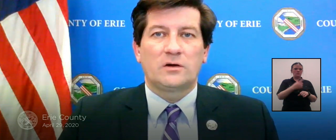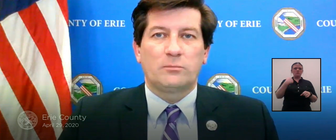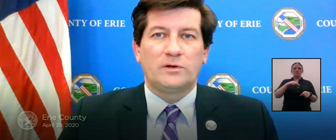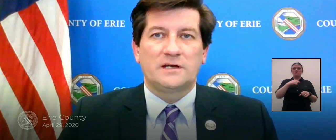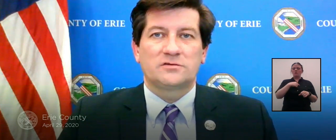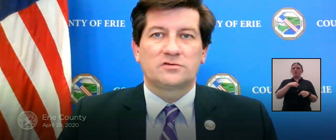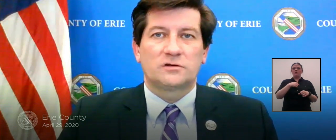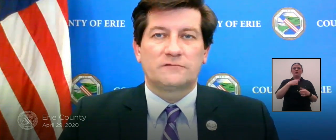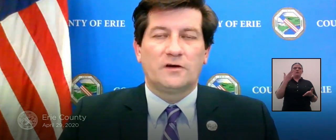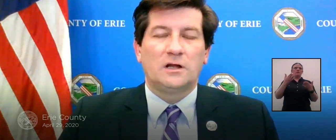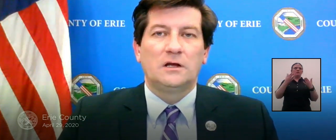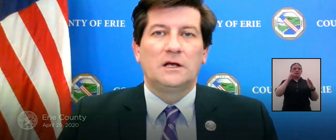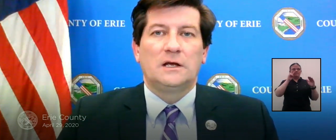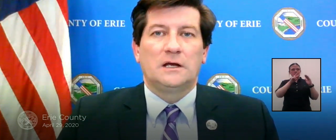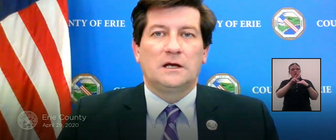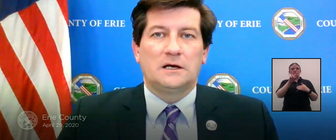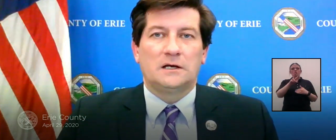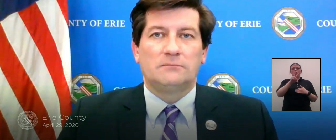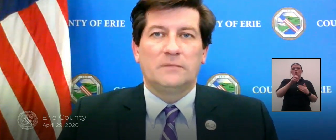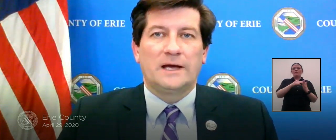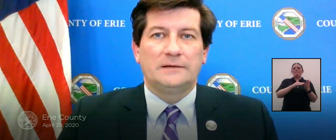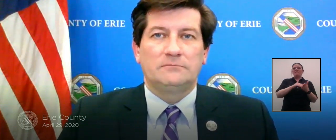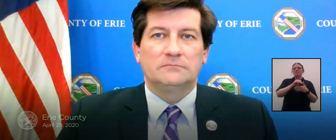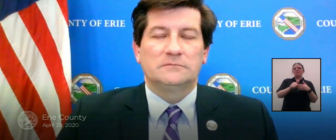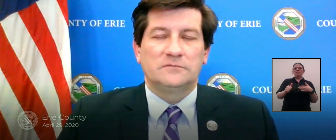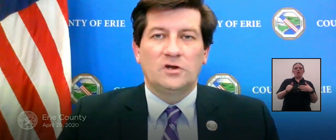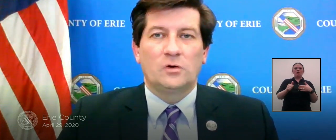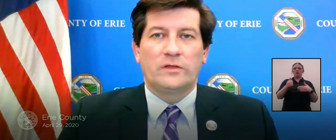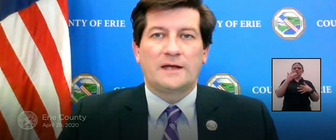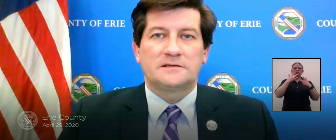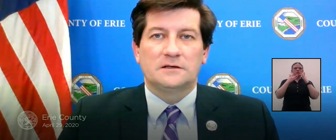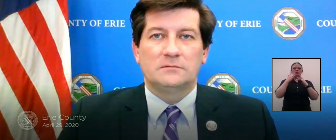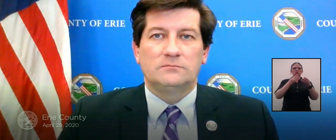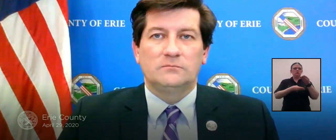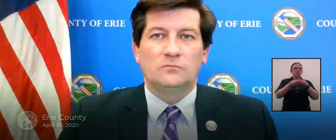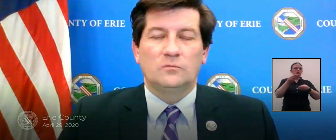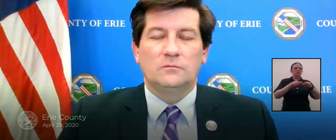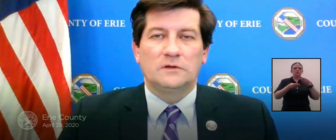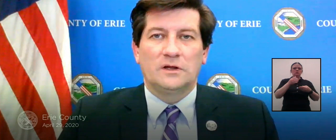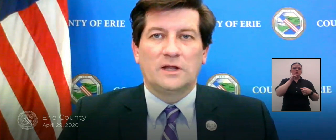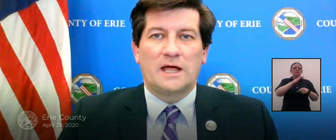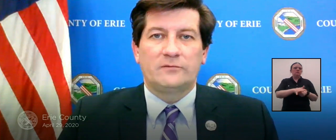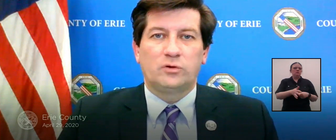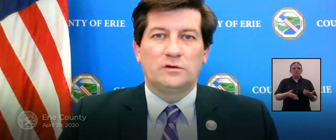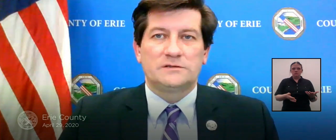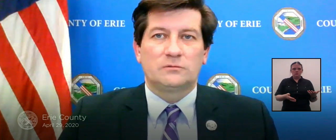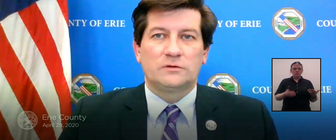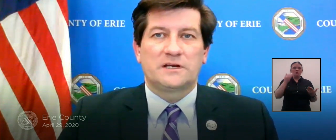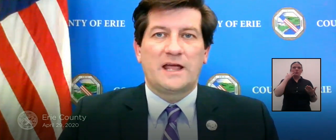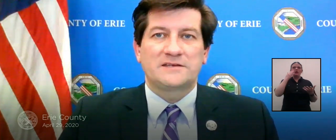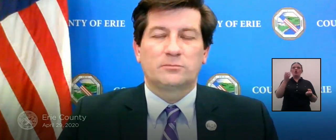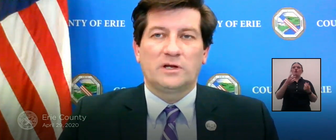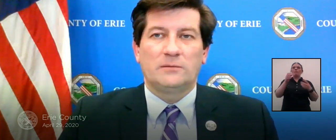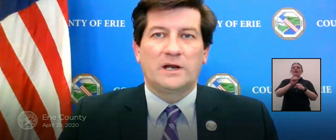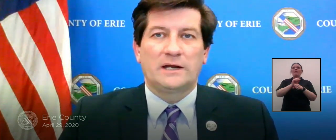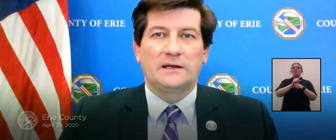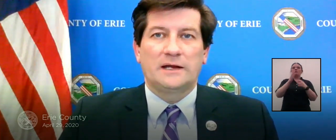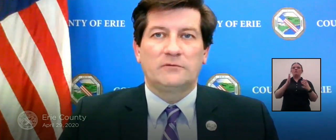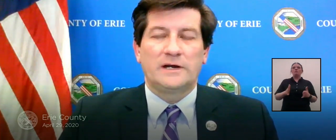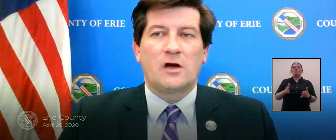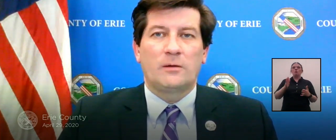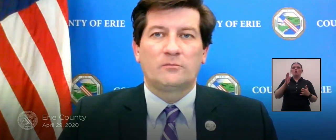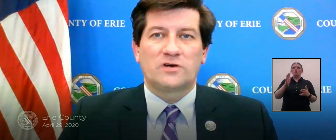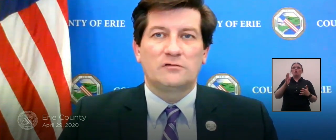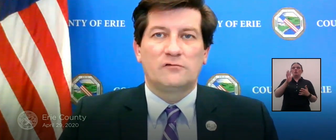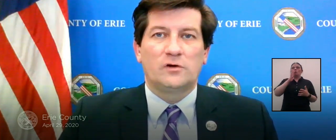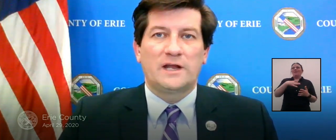million potential shortfall. I know that a lot of employees would wish that hazard pay, but